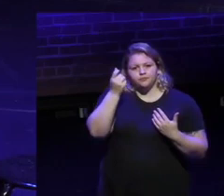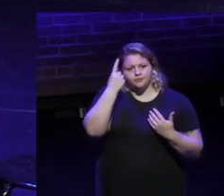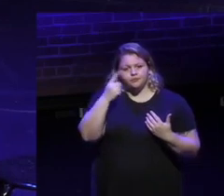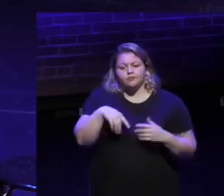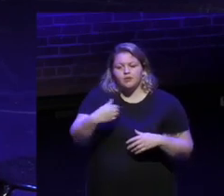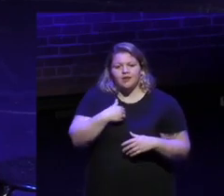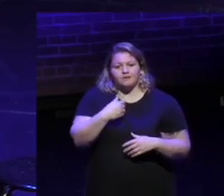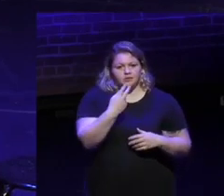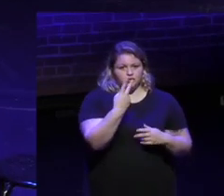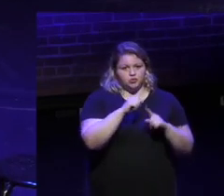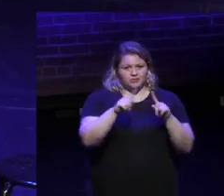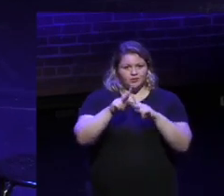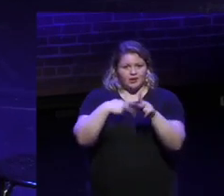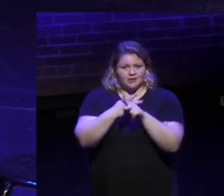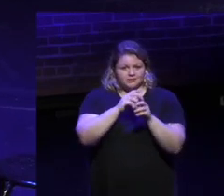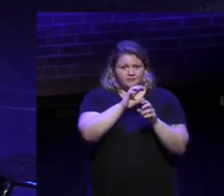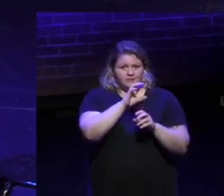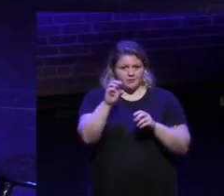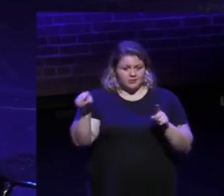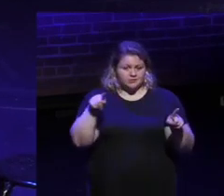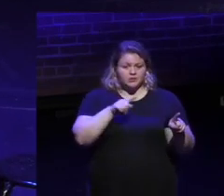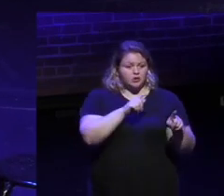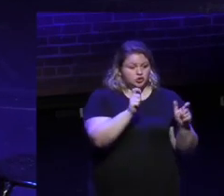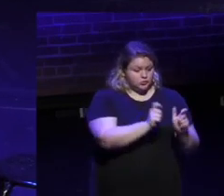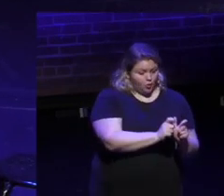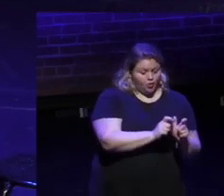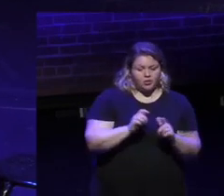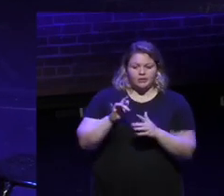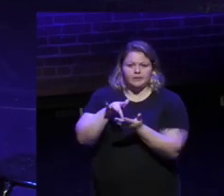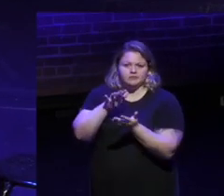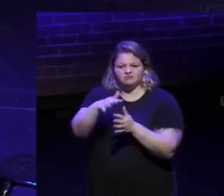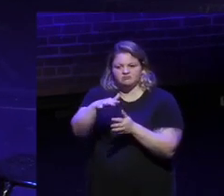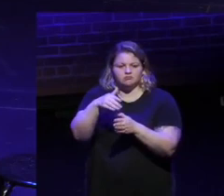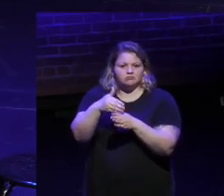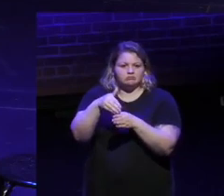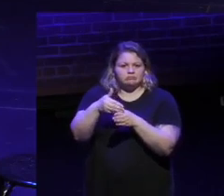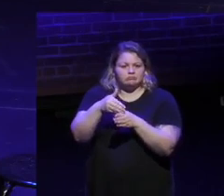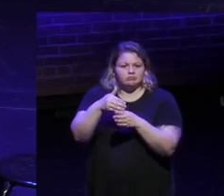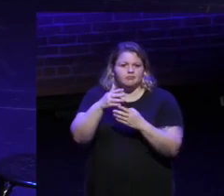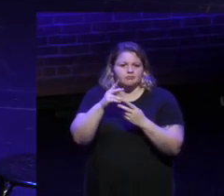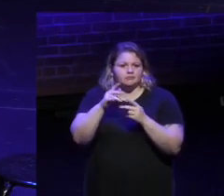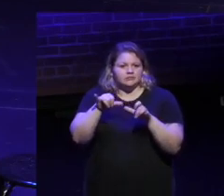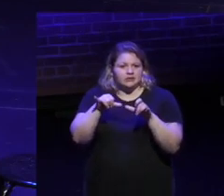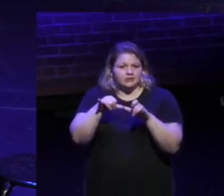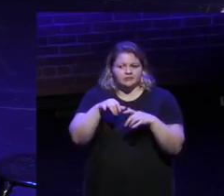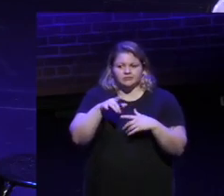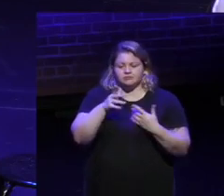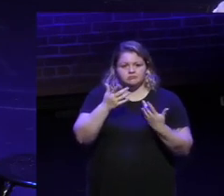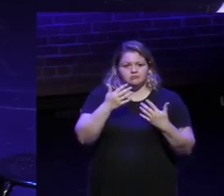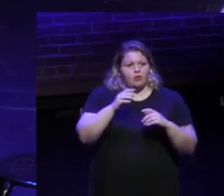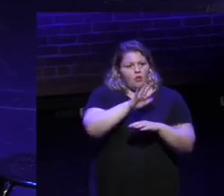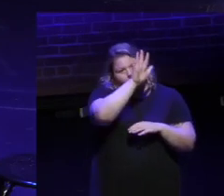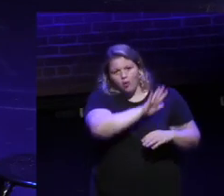and mid-sized organizations across the state, in urban centers, in rural areas, in gateway cities,